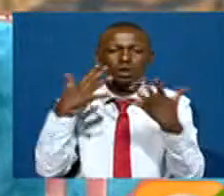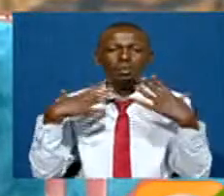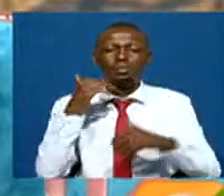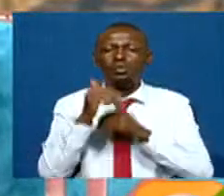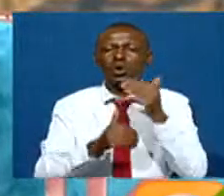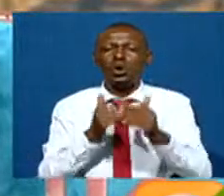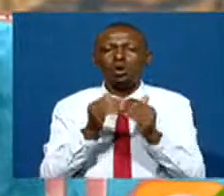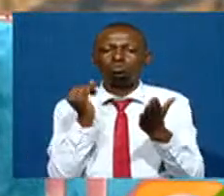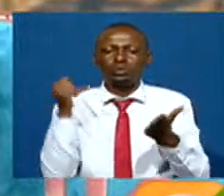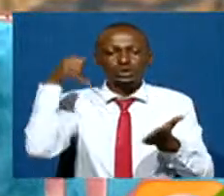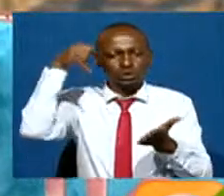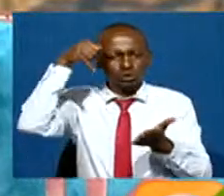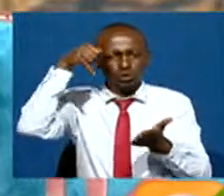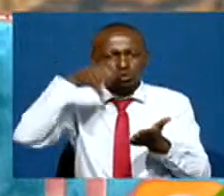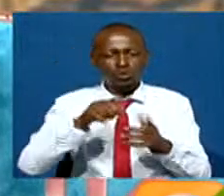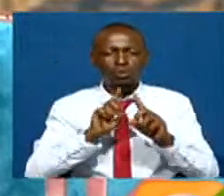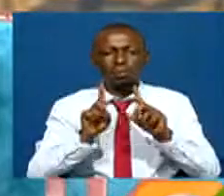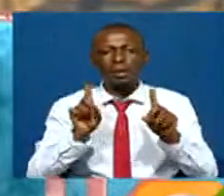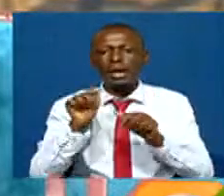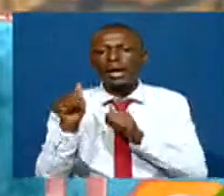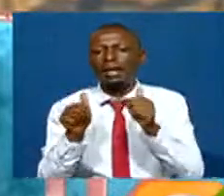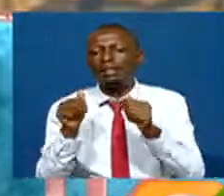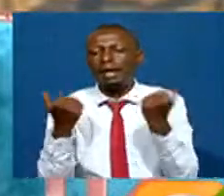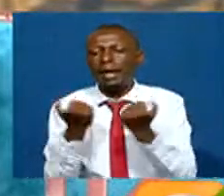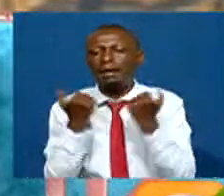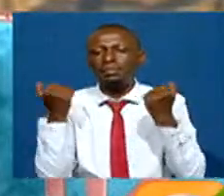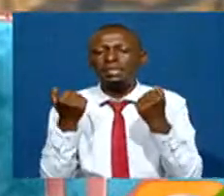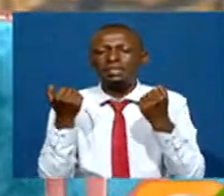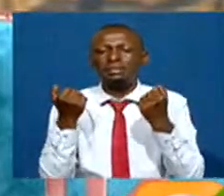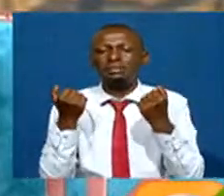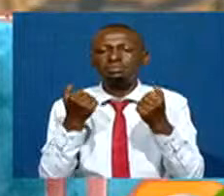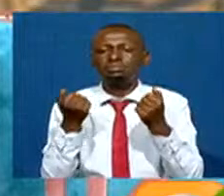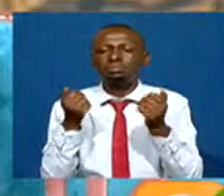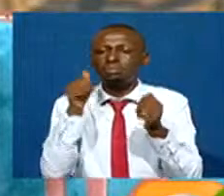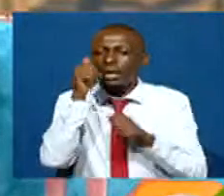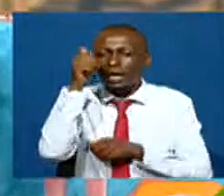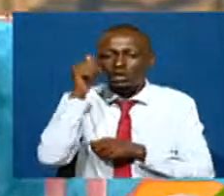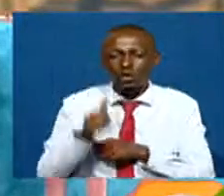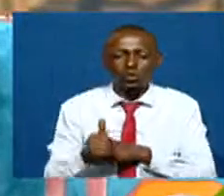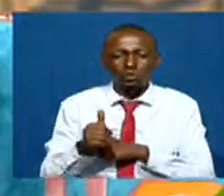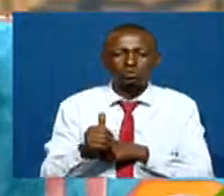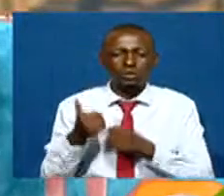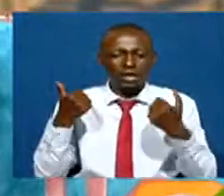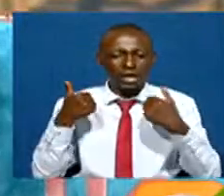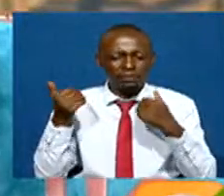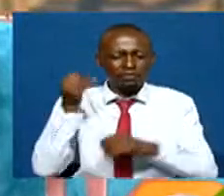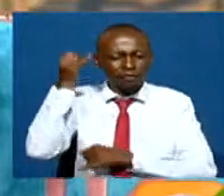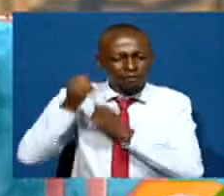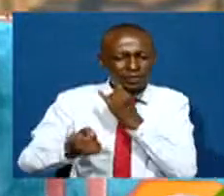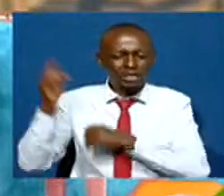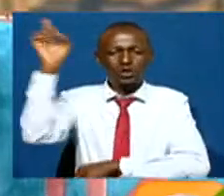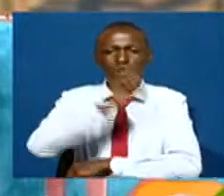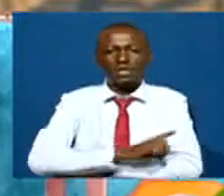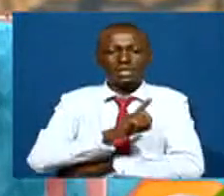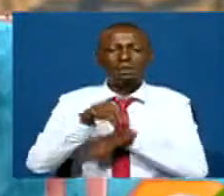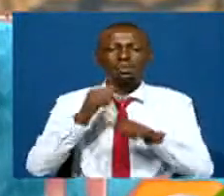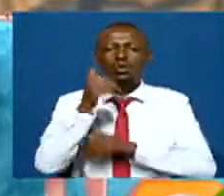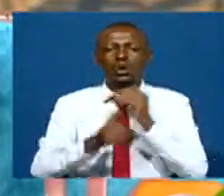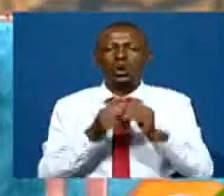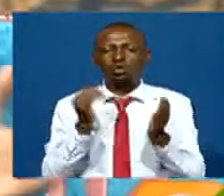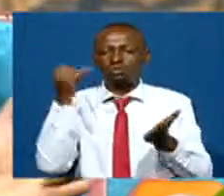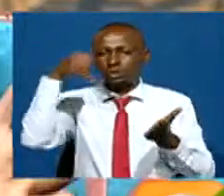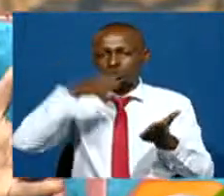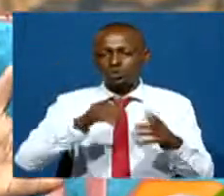Mm-hmm. But in the event some bust a few, we still have a lux for us to ensure that everybody's on board. But